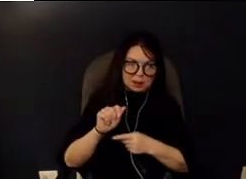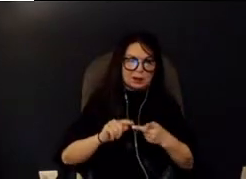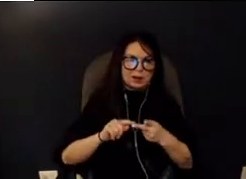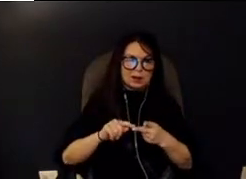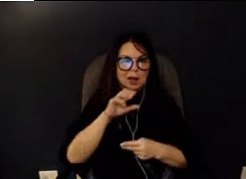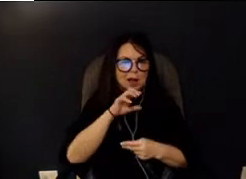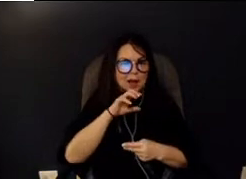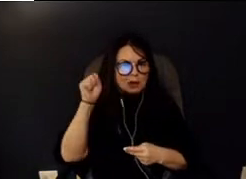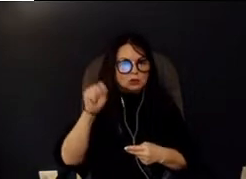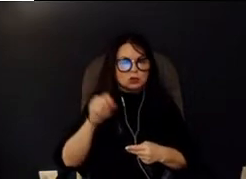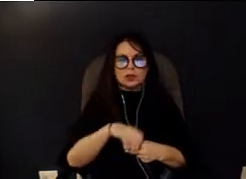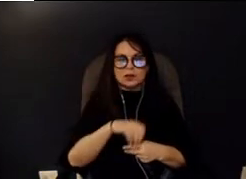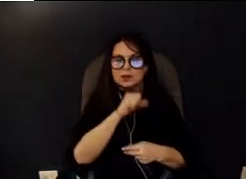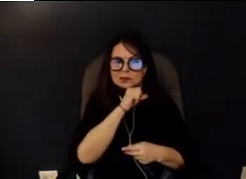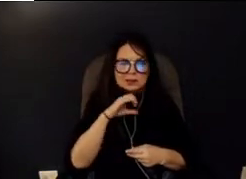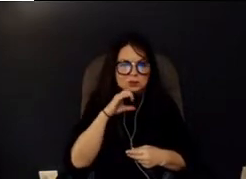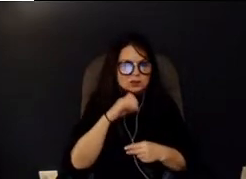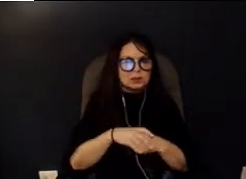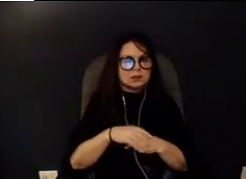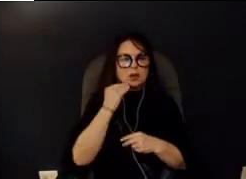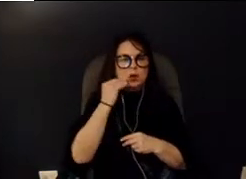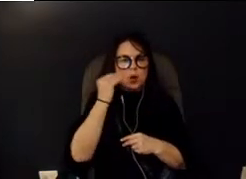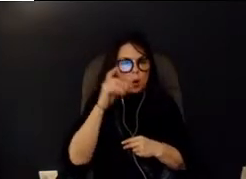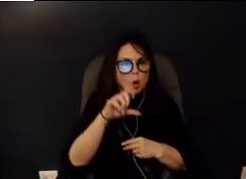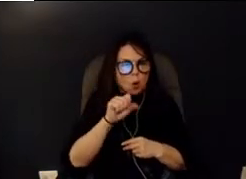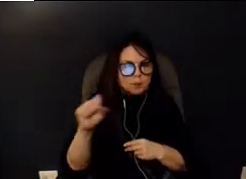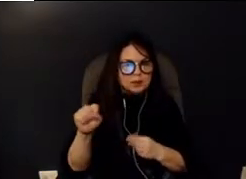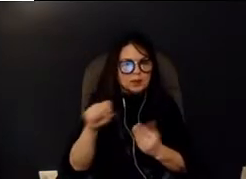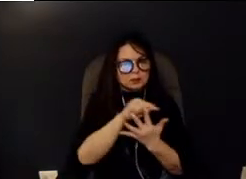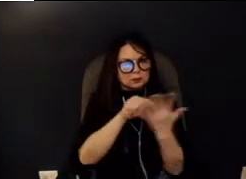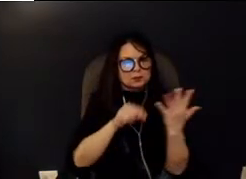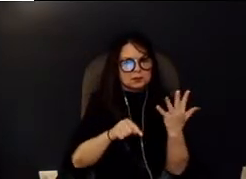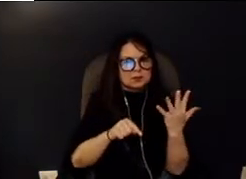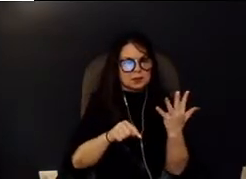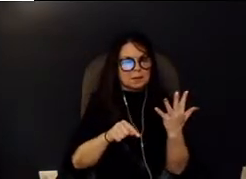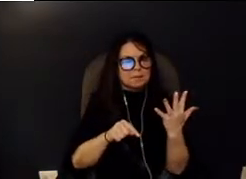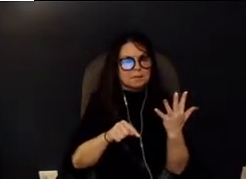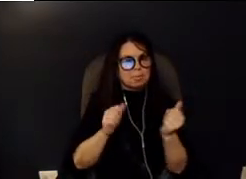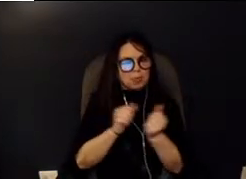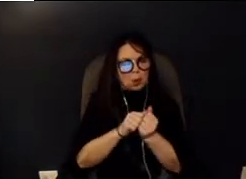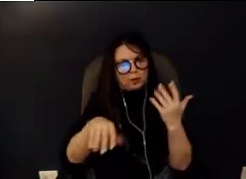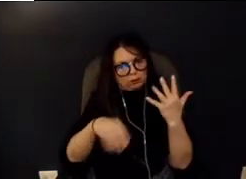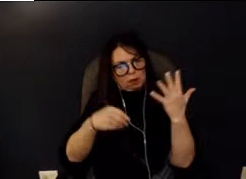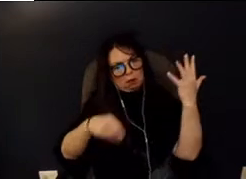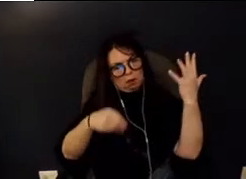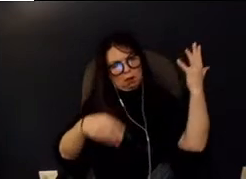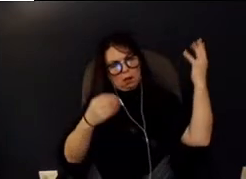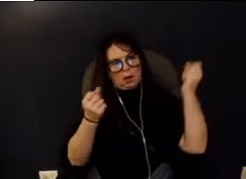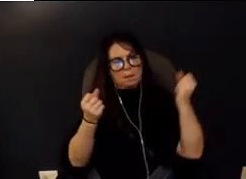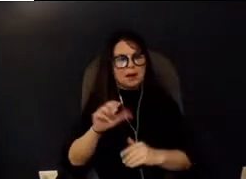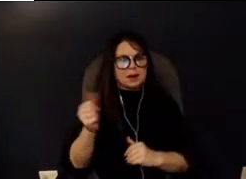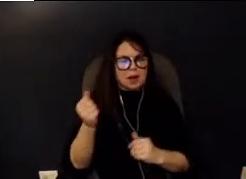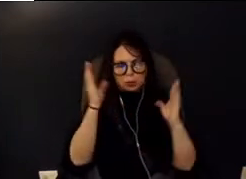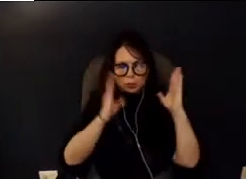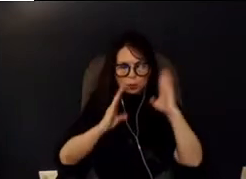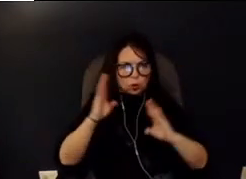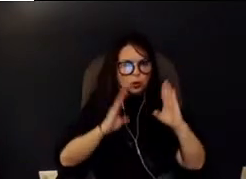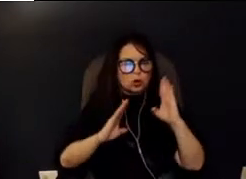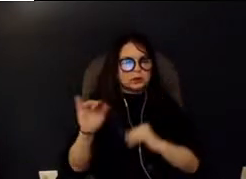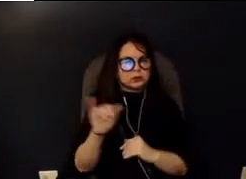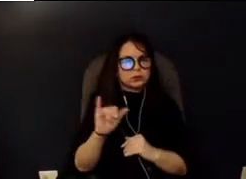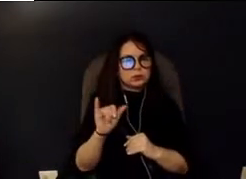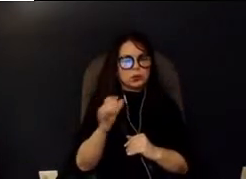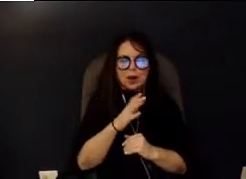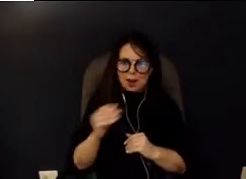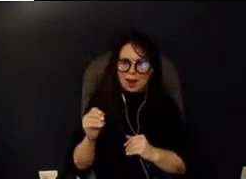to the collective worries that we've heard about and also navigate as elected officials around police violence. I'll just